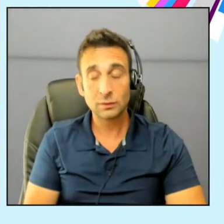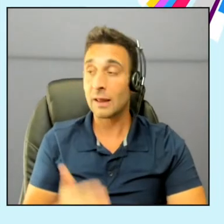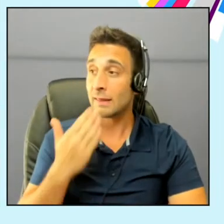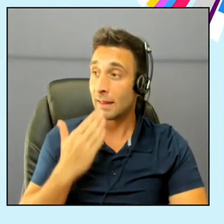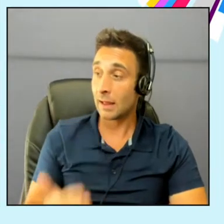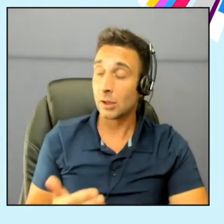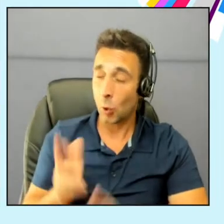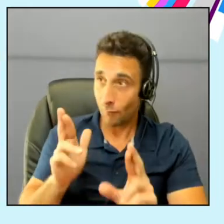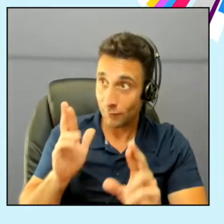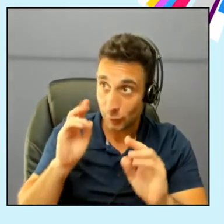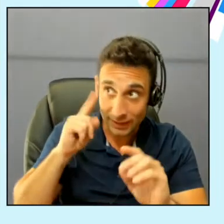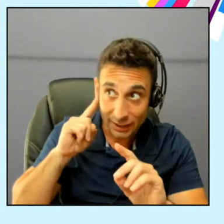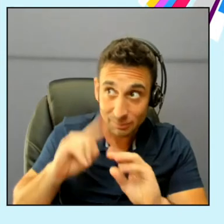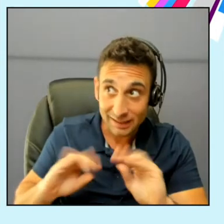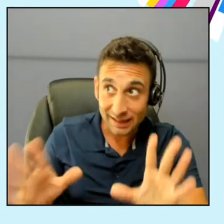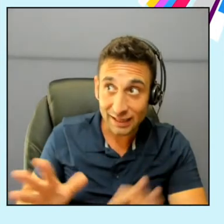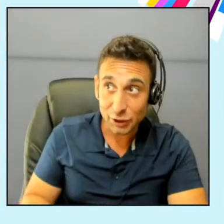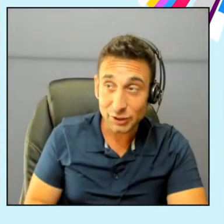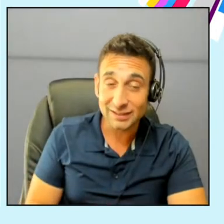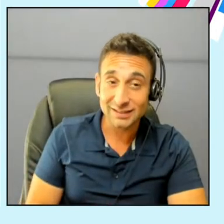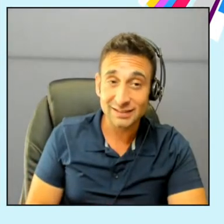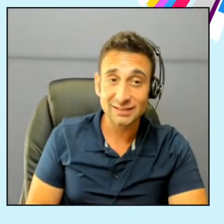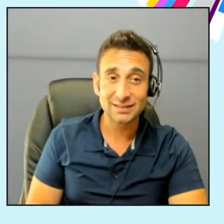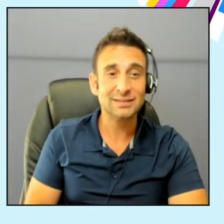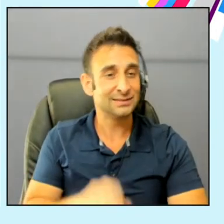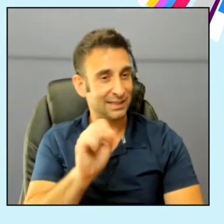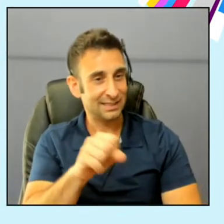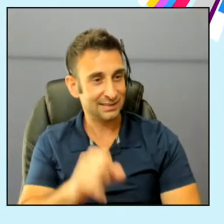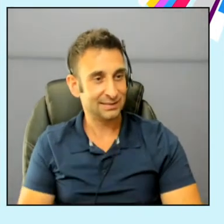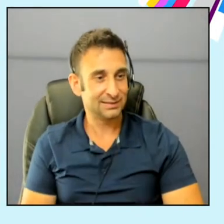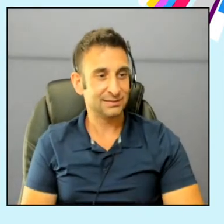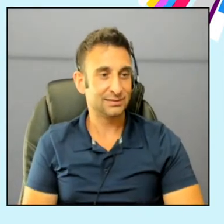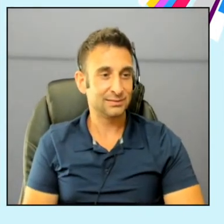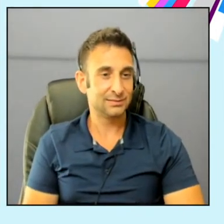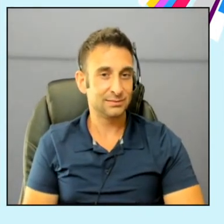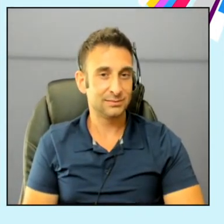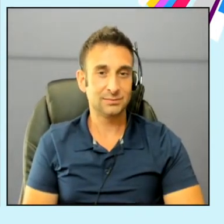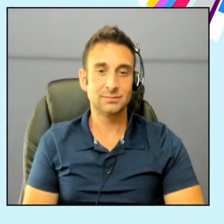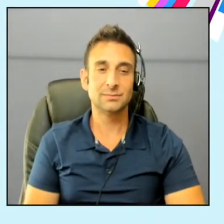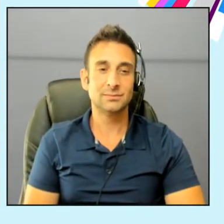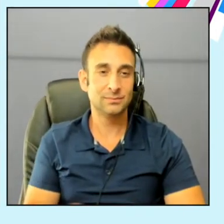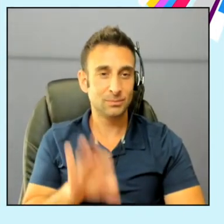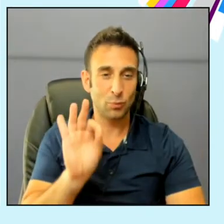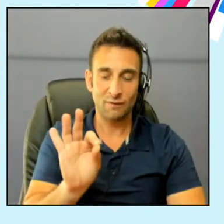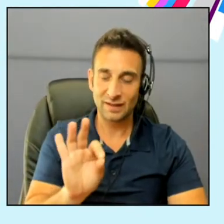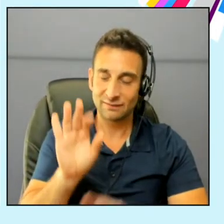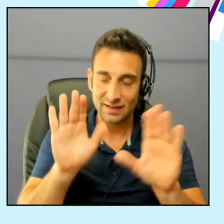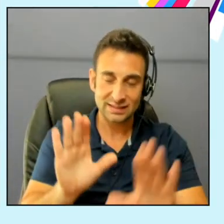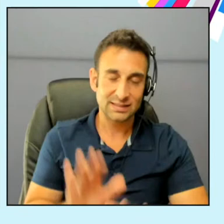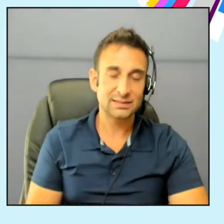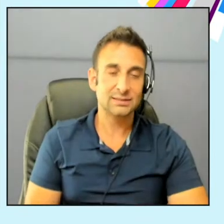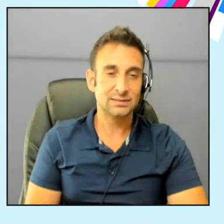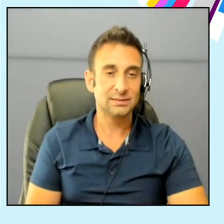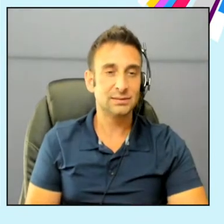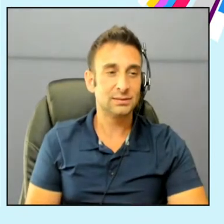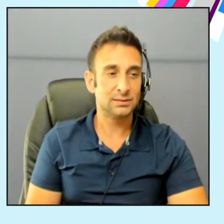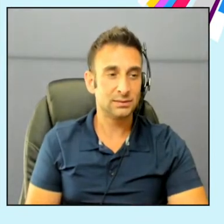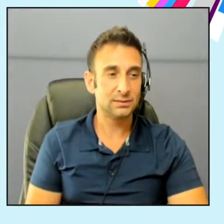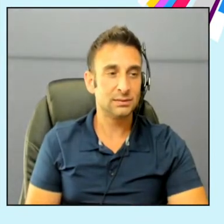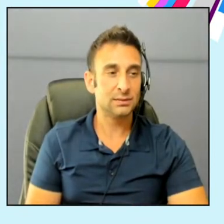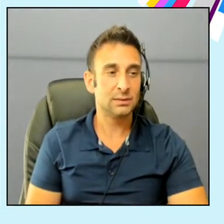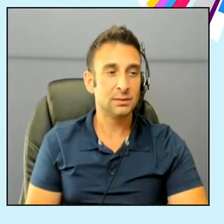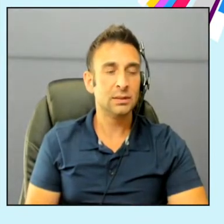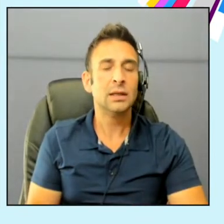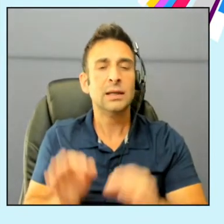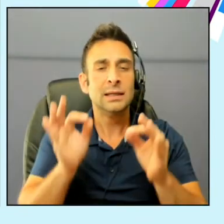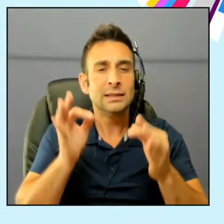time. Yes, you are. It's perfect. Fantastic. Great. So I'd say definitely keeping